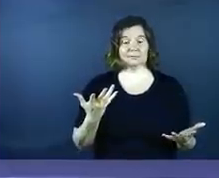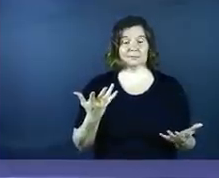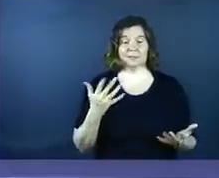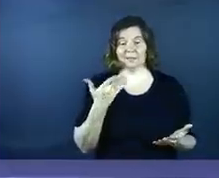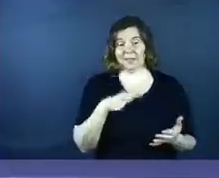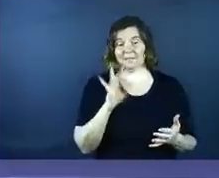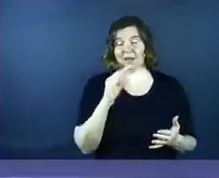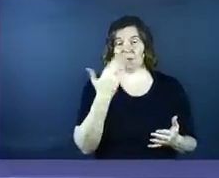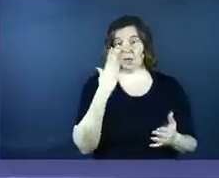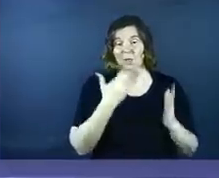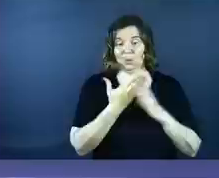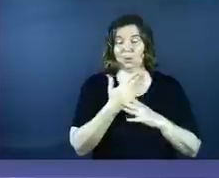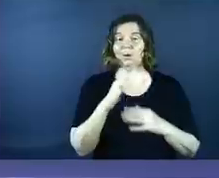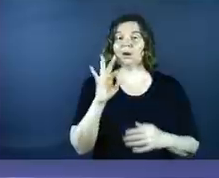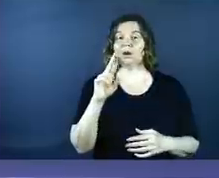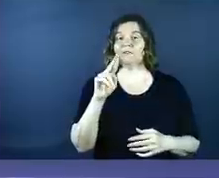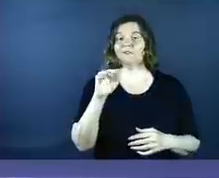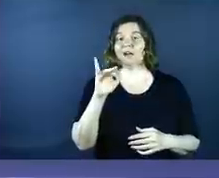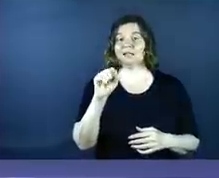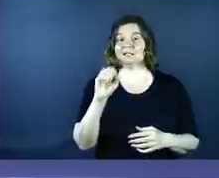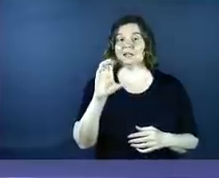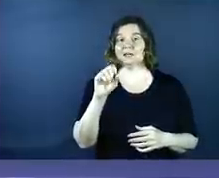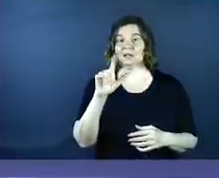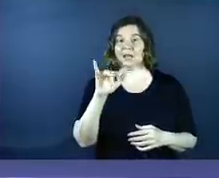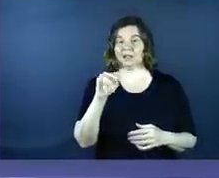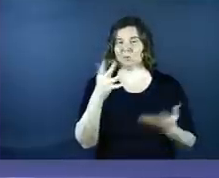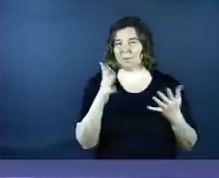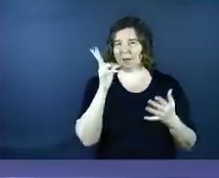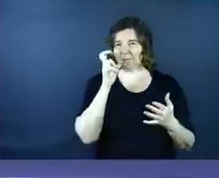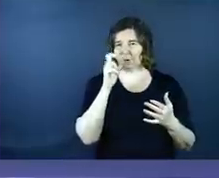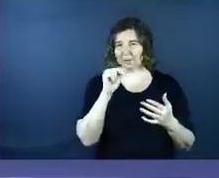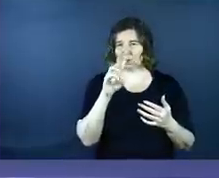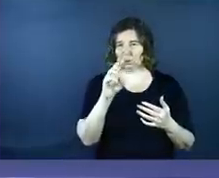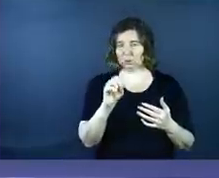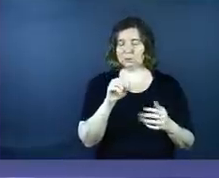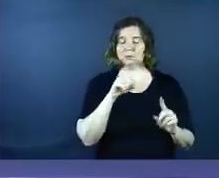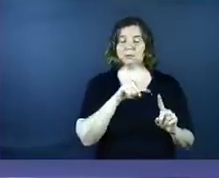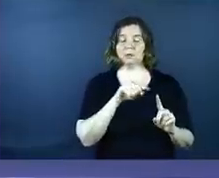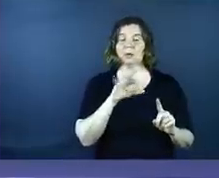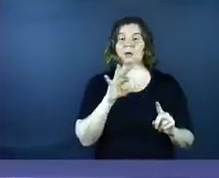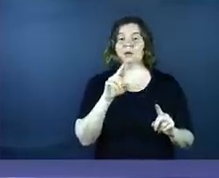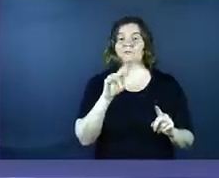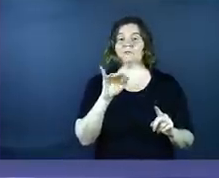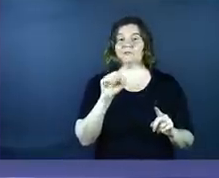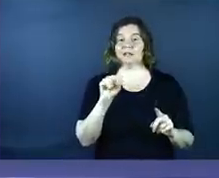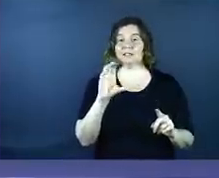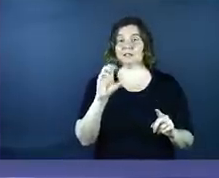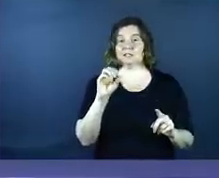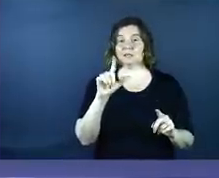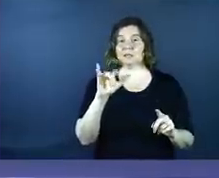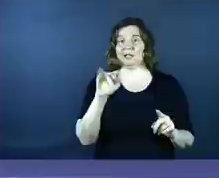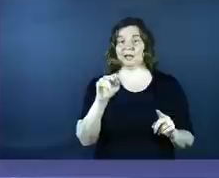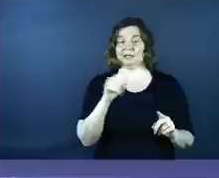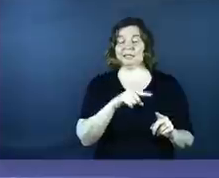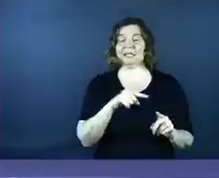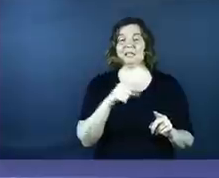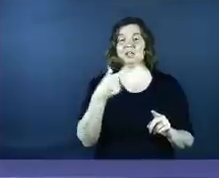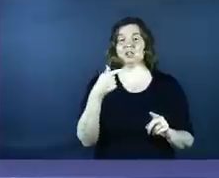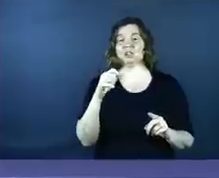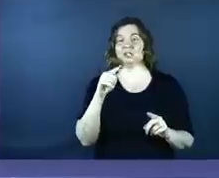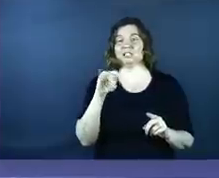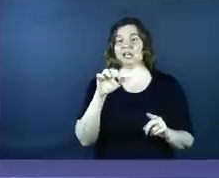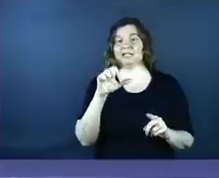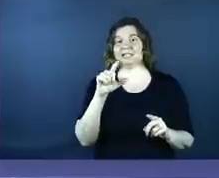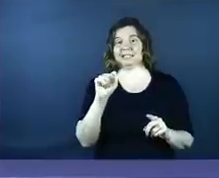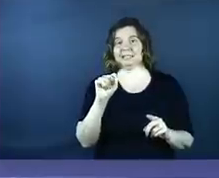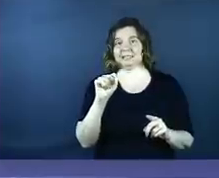They found God through their science. Francis Collins is someone you may have heard about in the news. Francis Collins is the great geneticist.